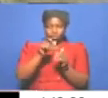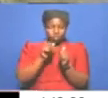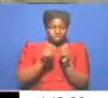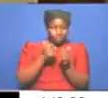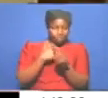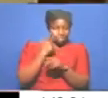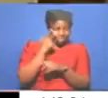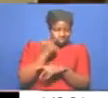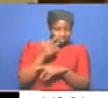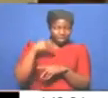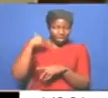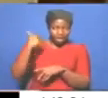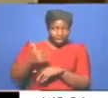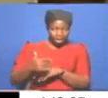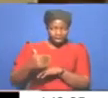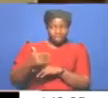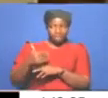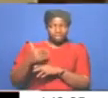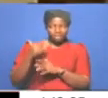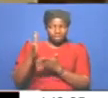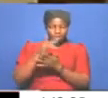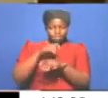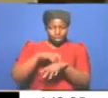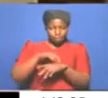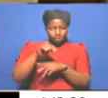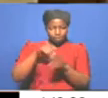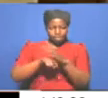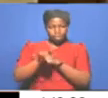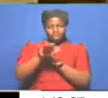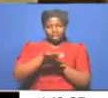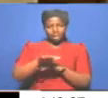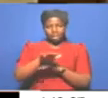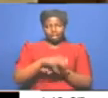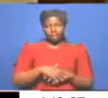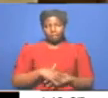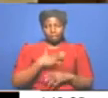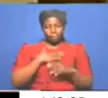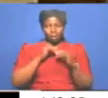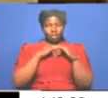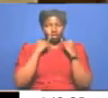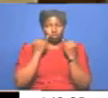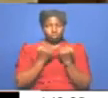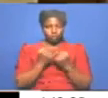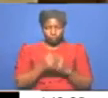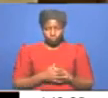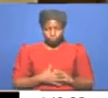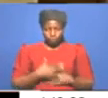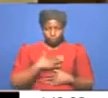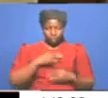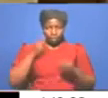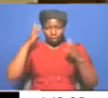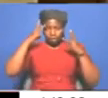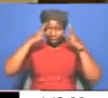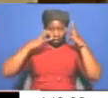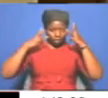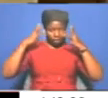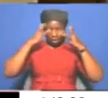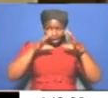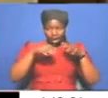the area. So many institutions. And my worry is, how